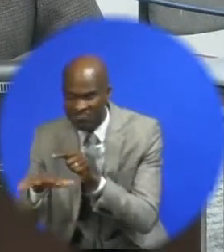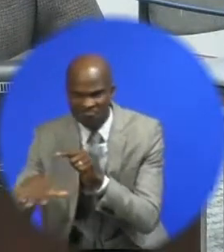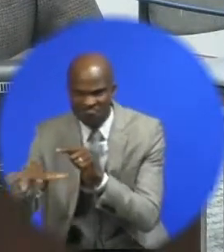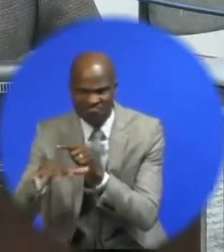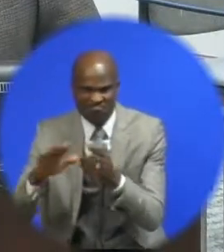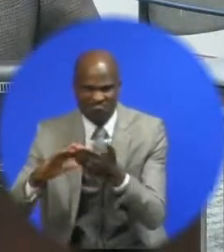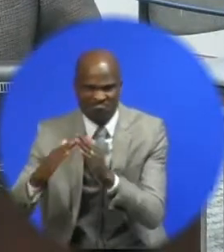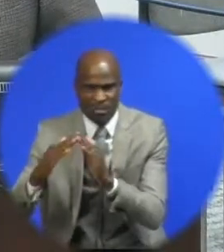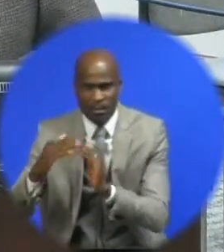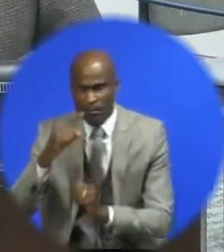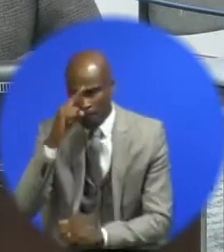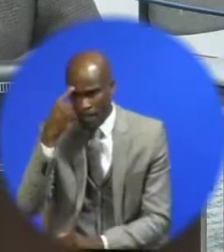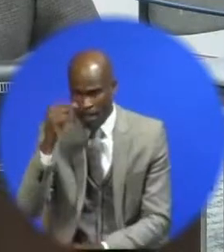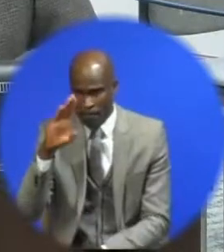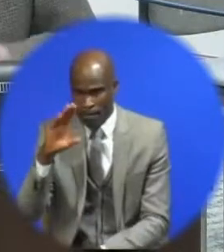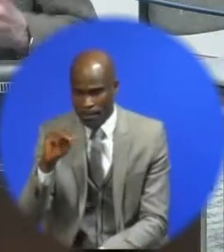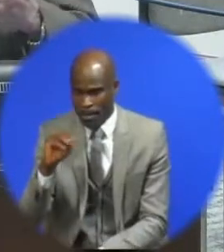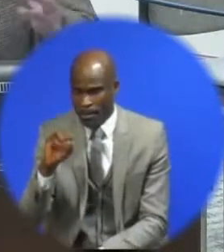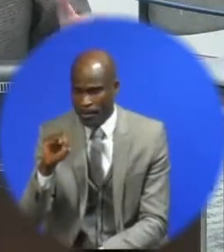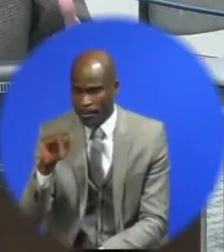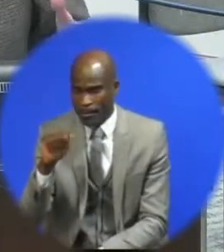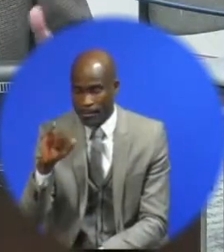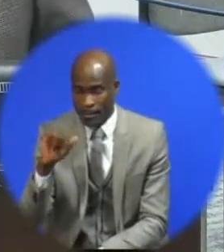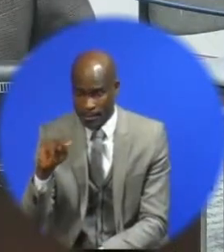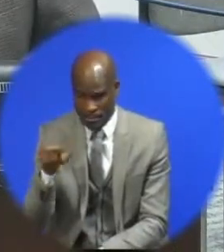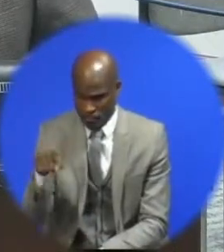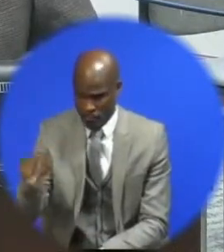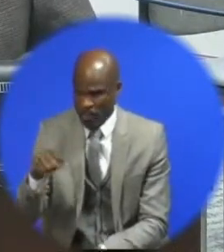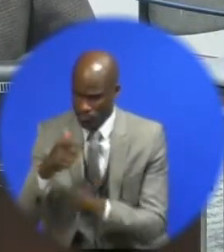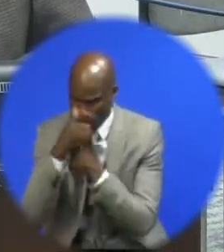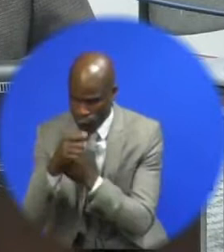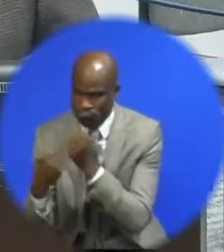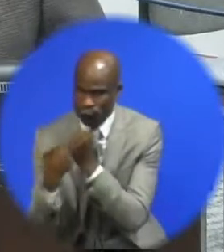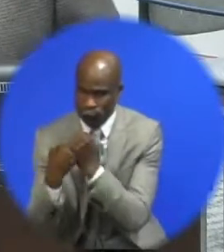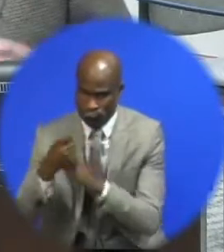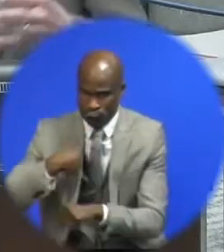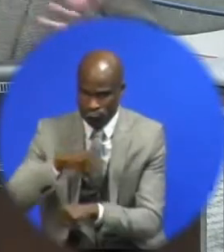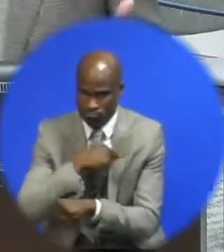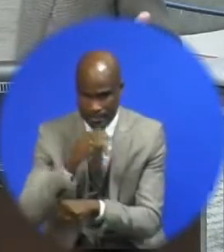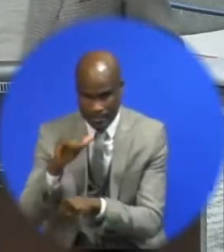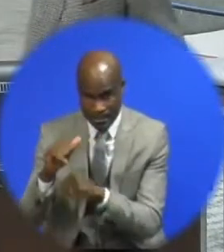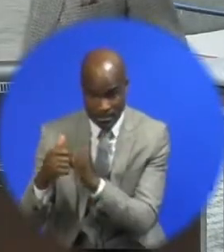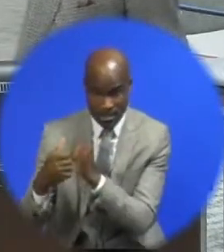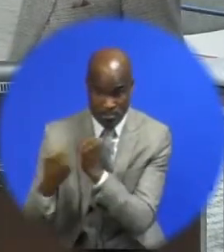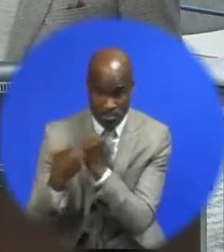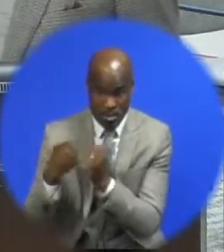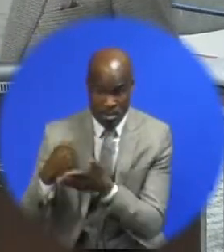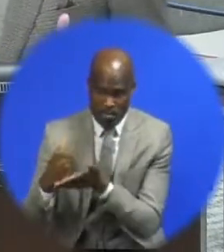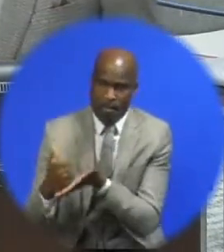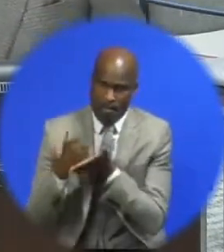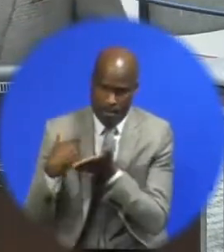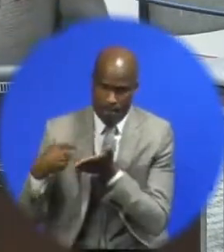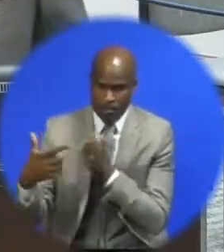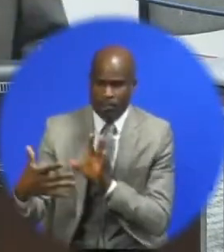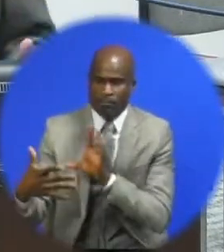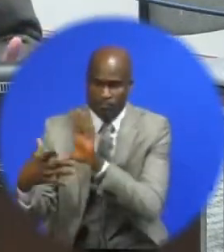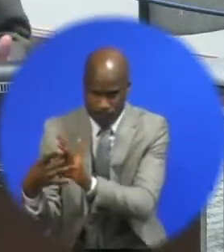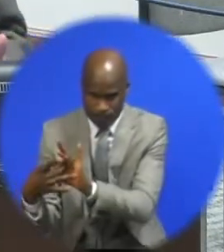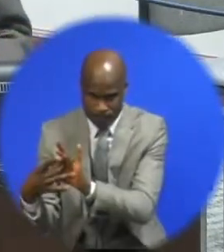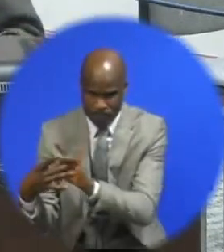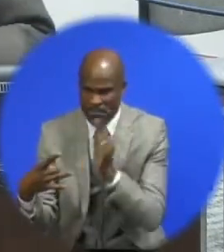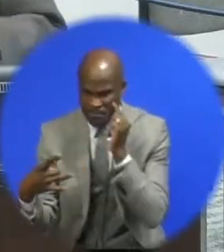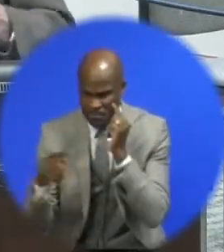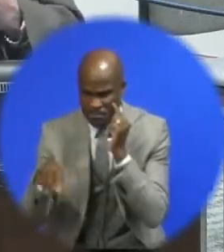us, and that's going to be a key of connecting up Black Mountain to Ridgecrest. I think many of you are familiar with